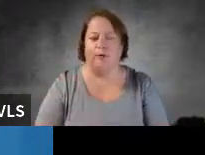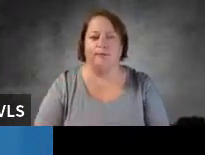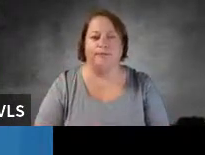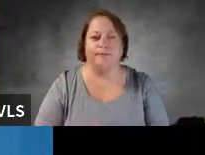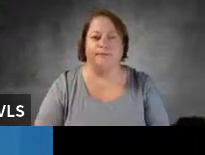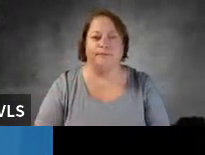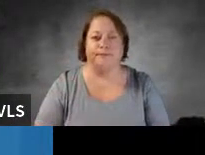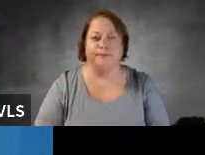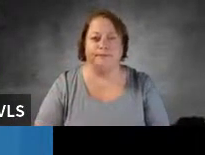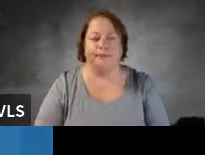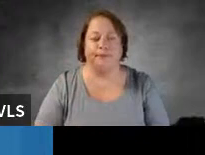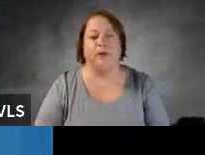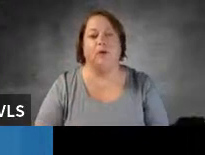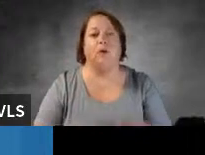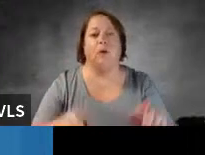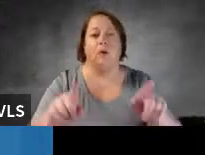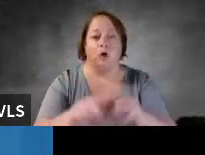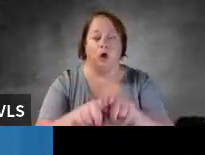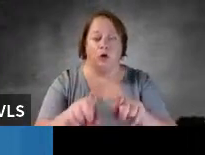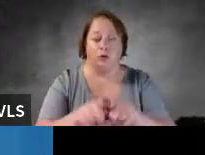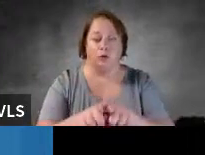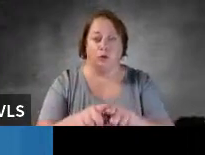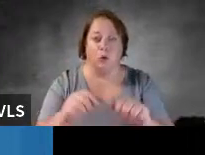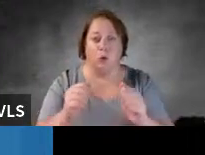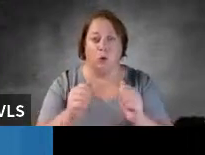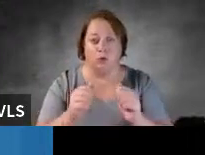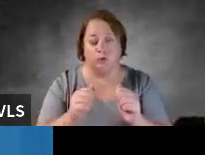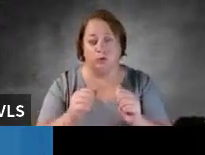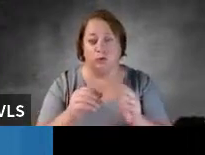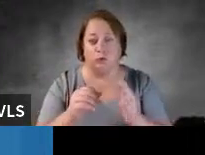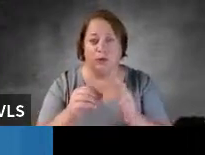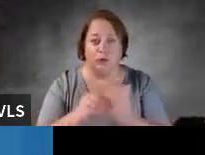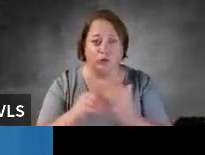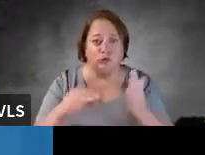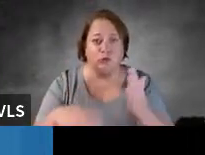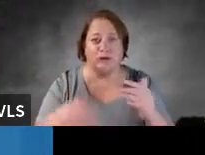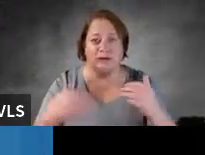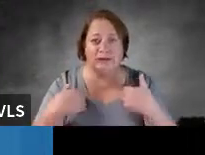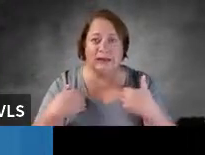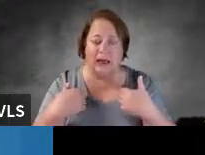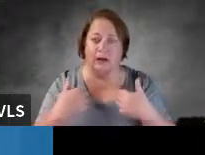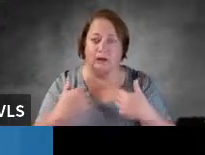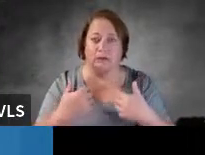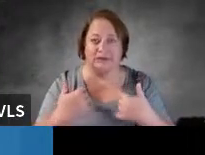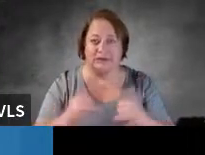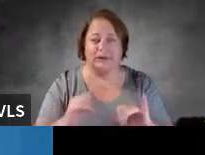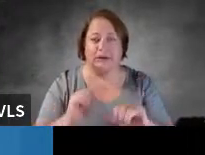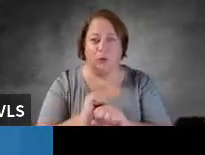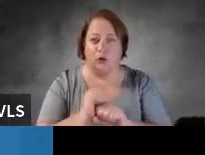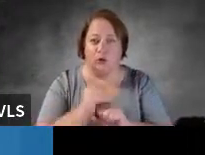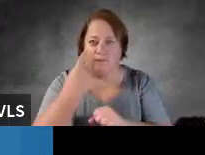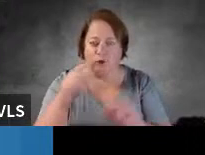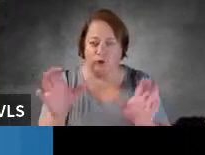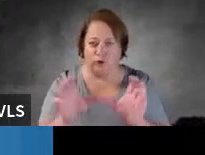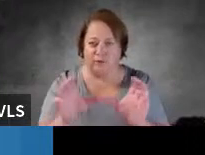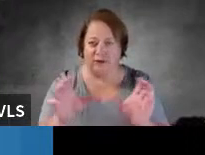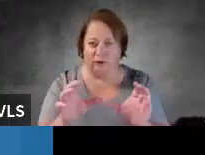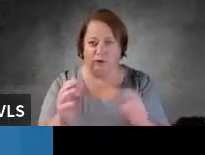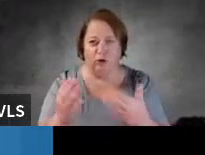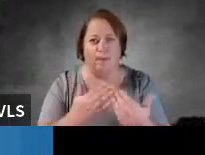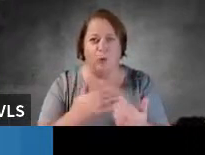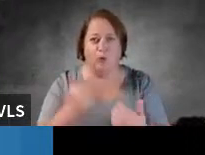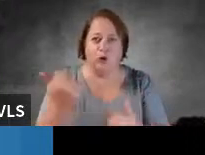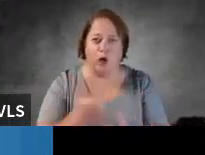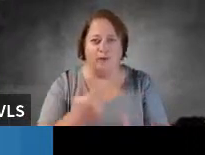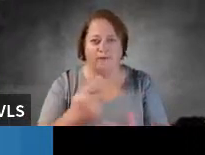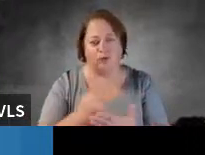through remote opportunities for students to still work towards certification. Nearly all of our programs result in students earning